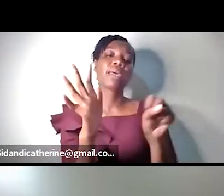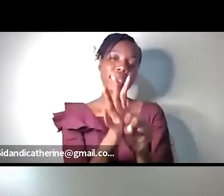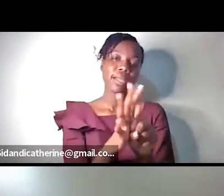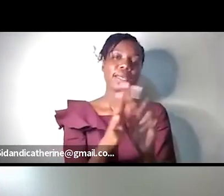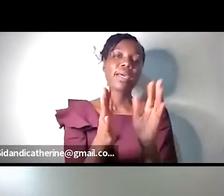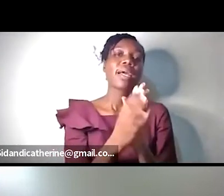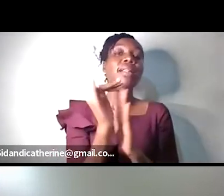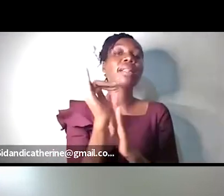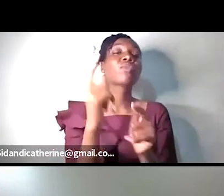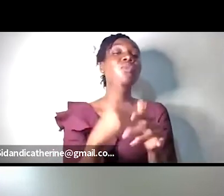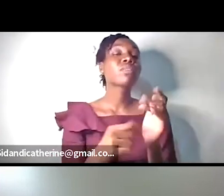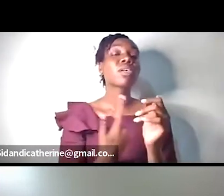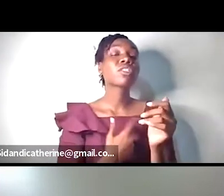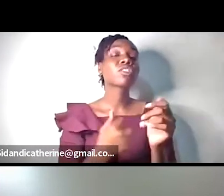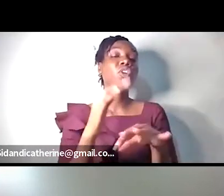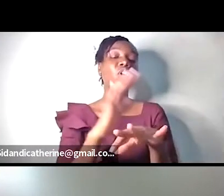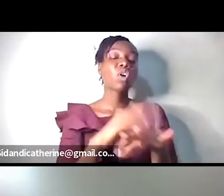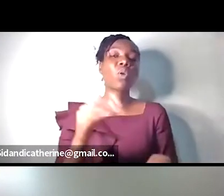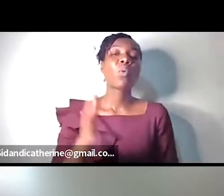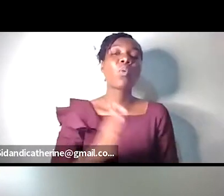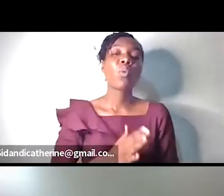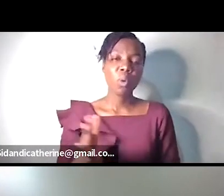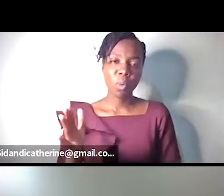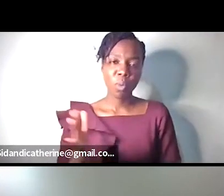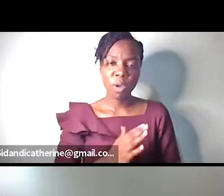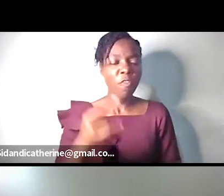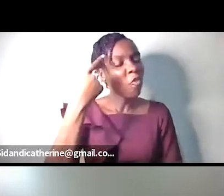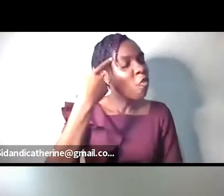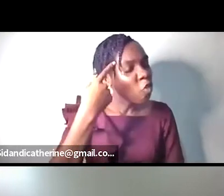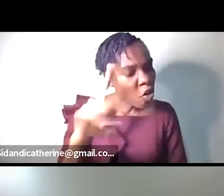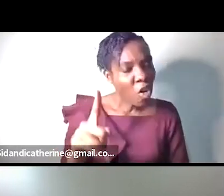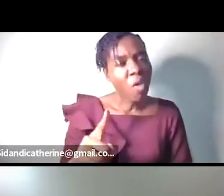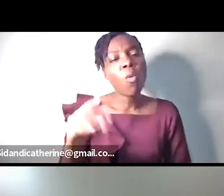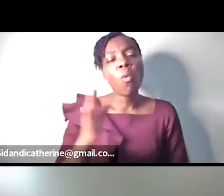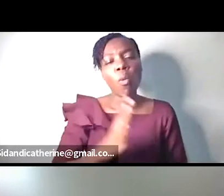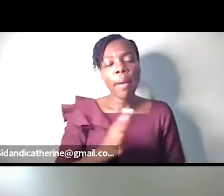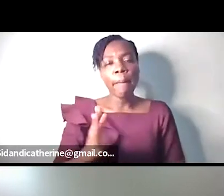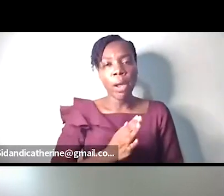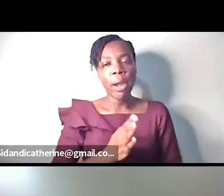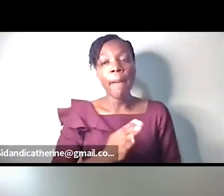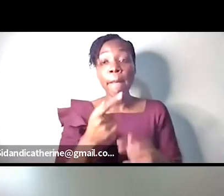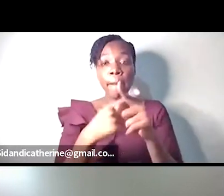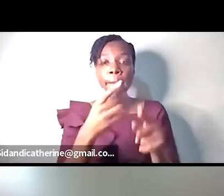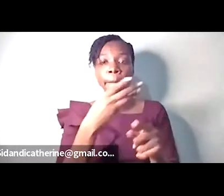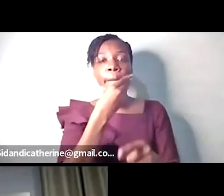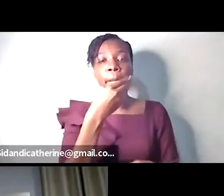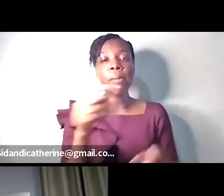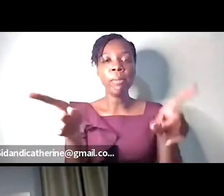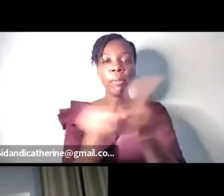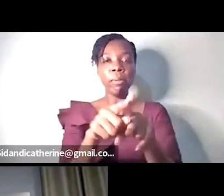women. Why do we call it so for women? Maybe men can also work the